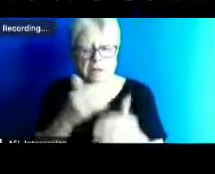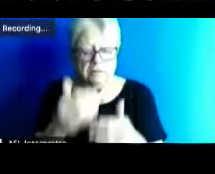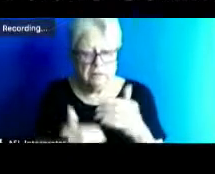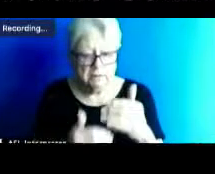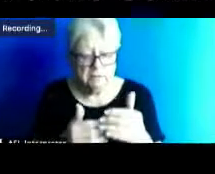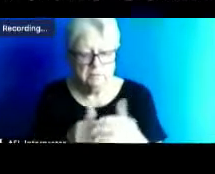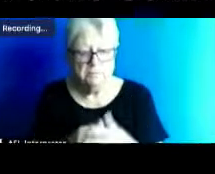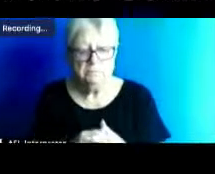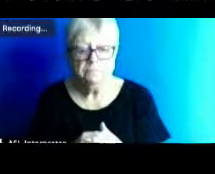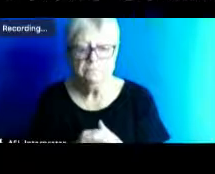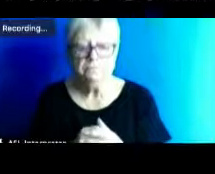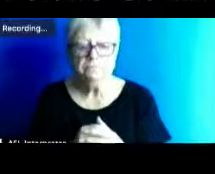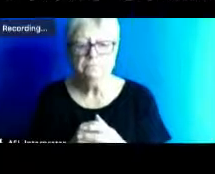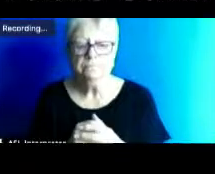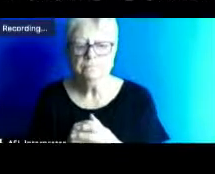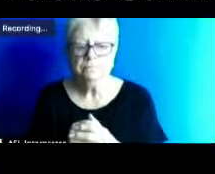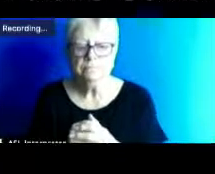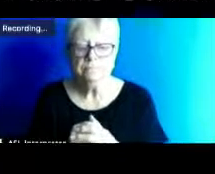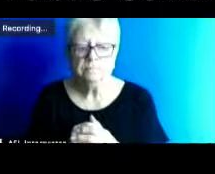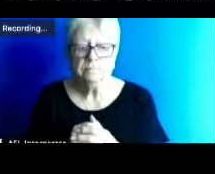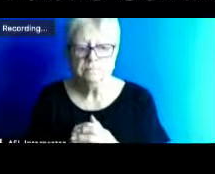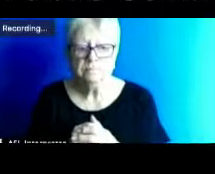The